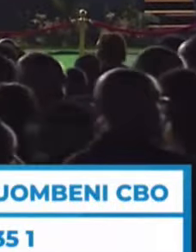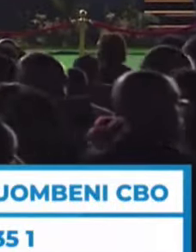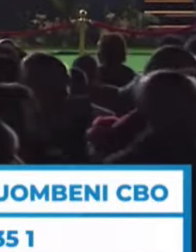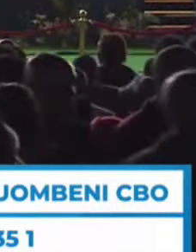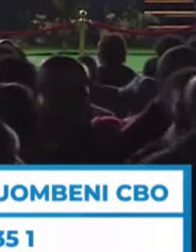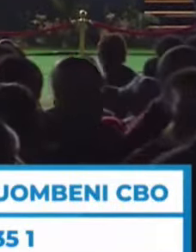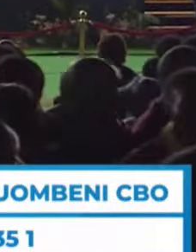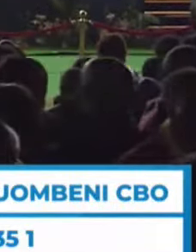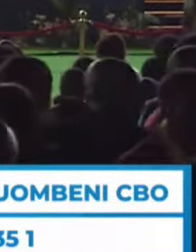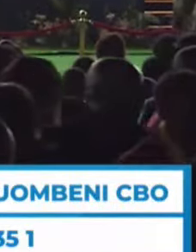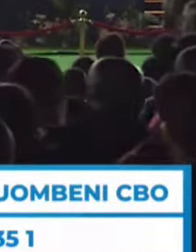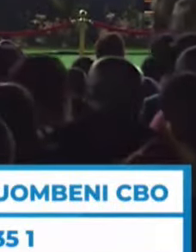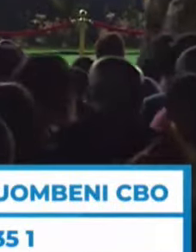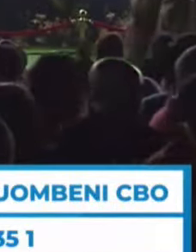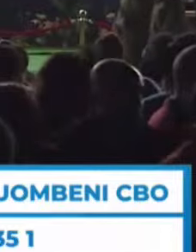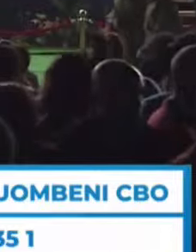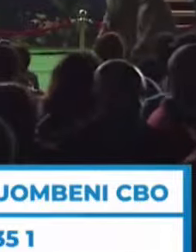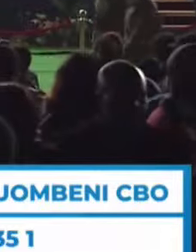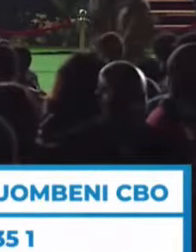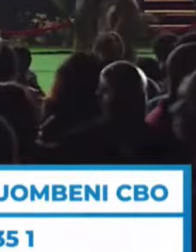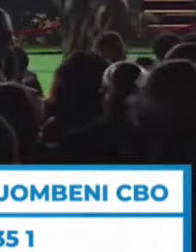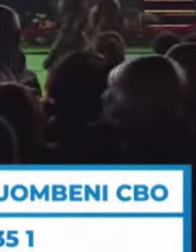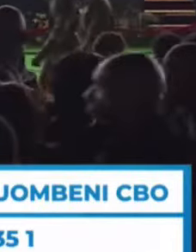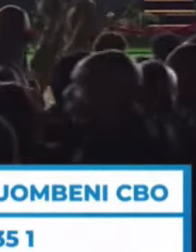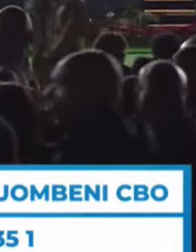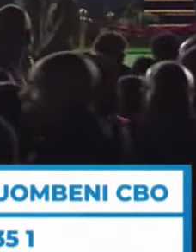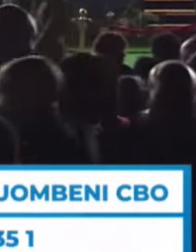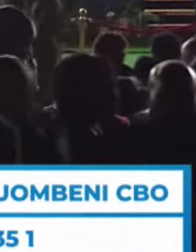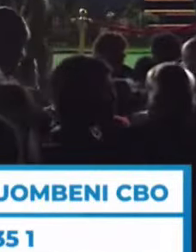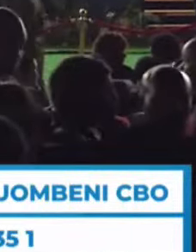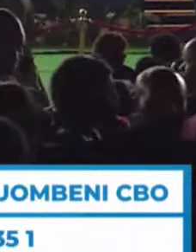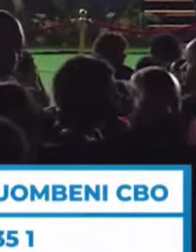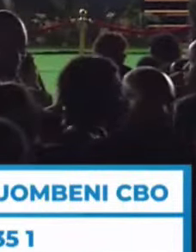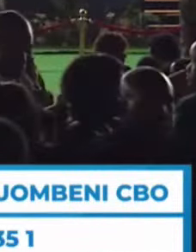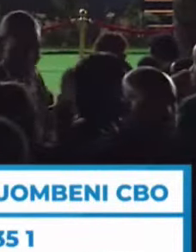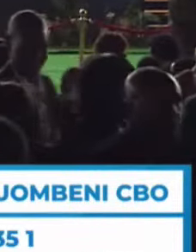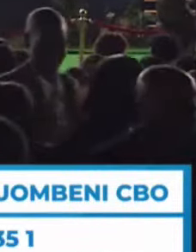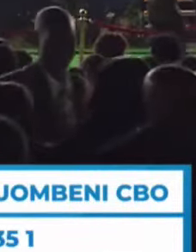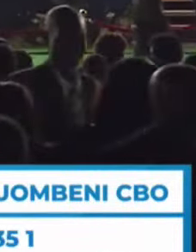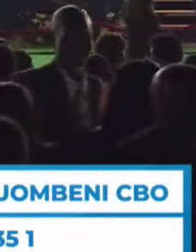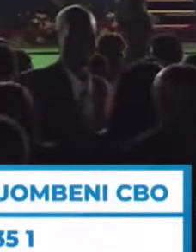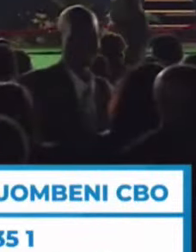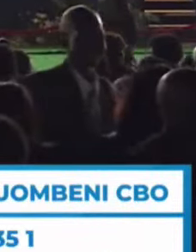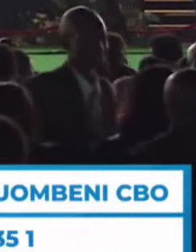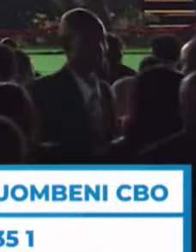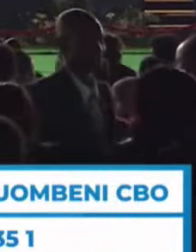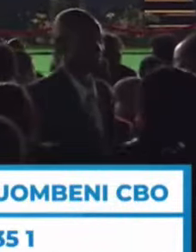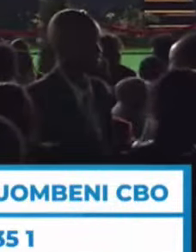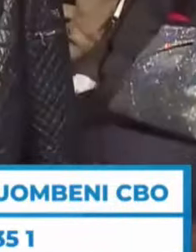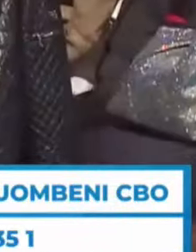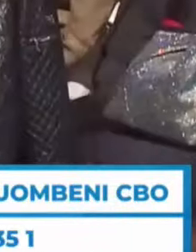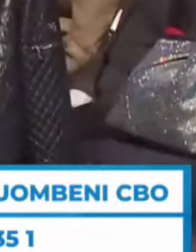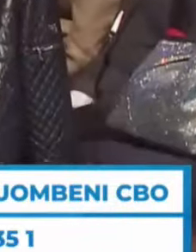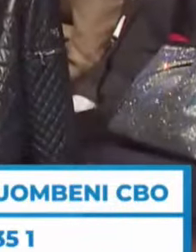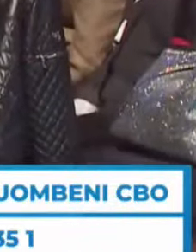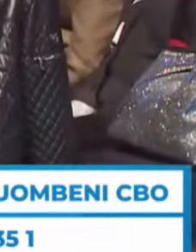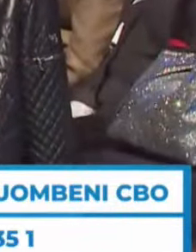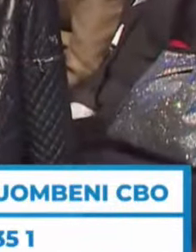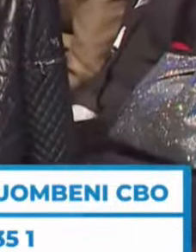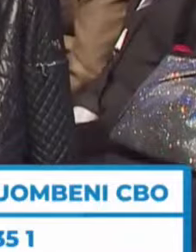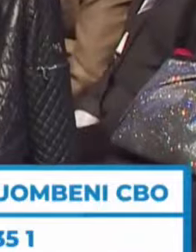it I wasn't going to wear it I'm glad I brought